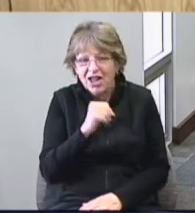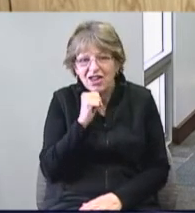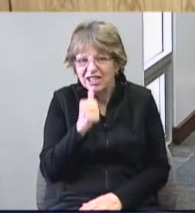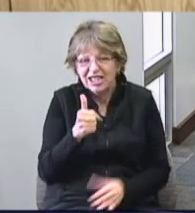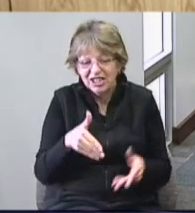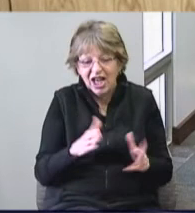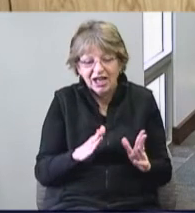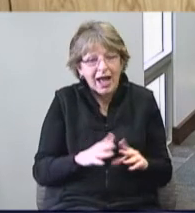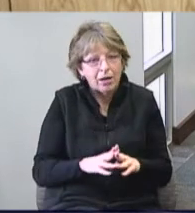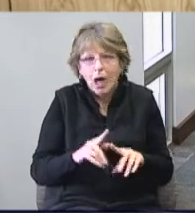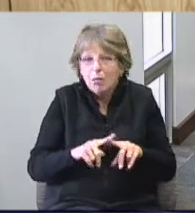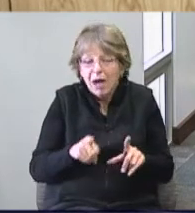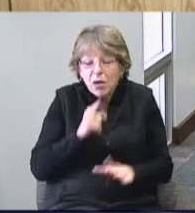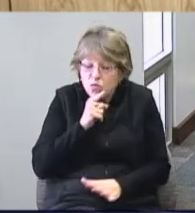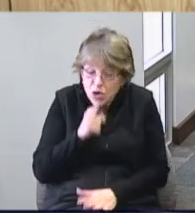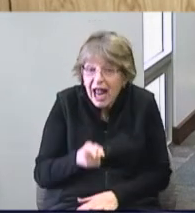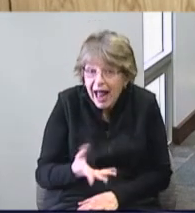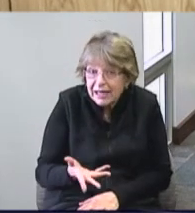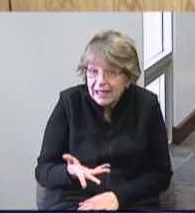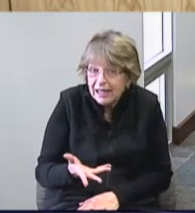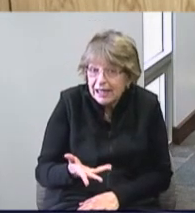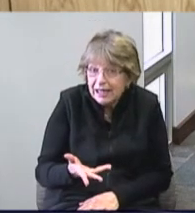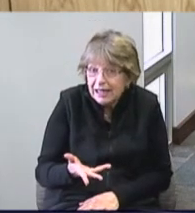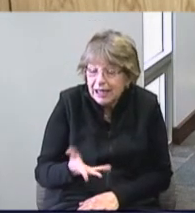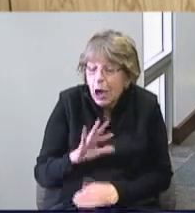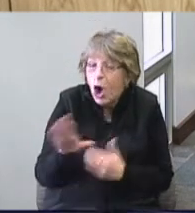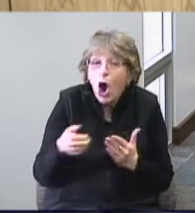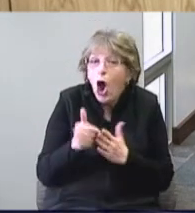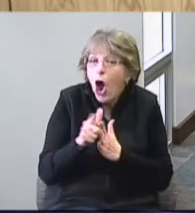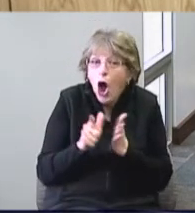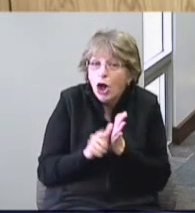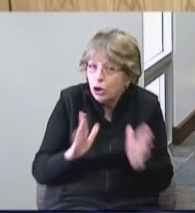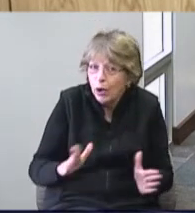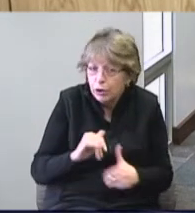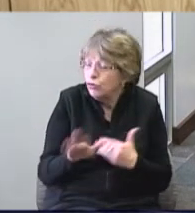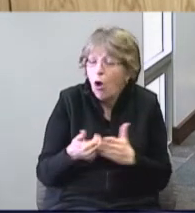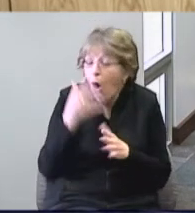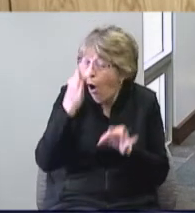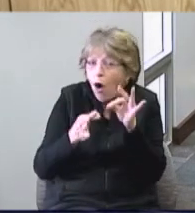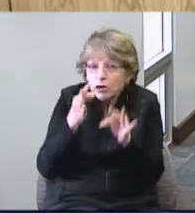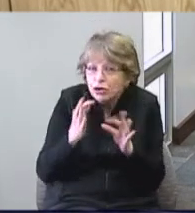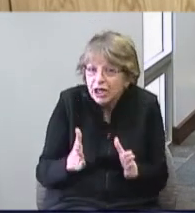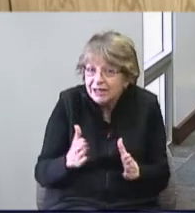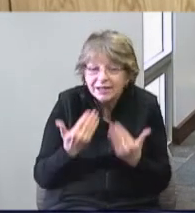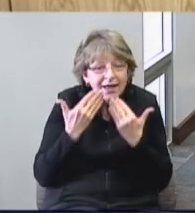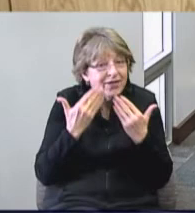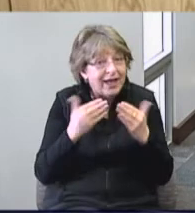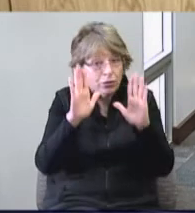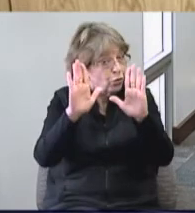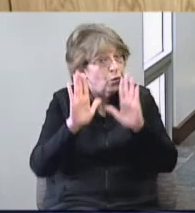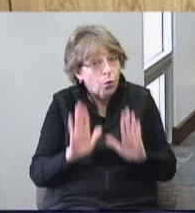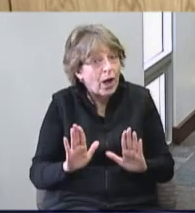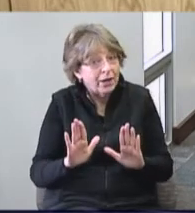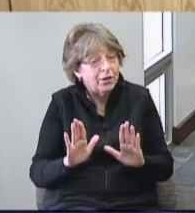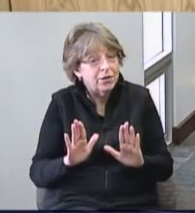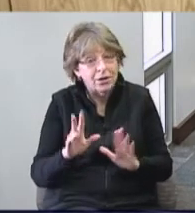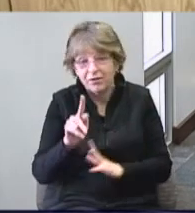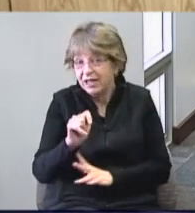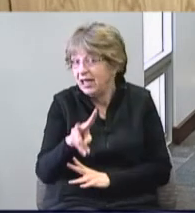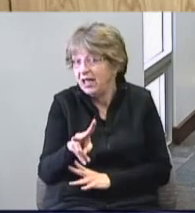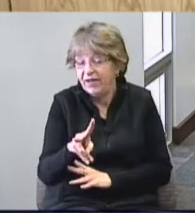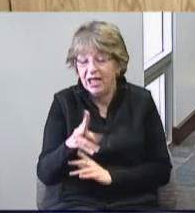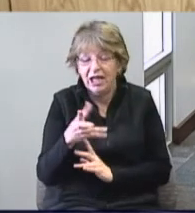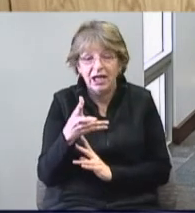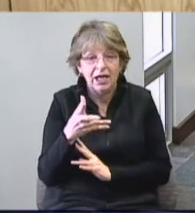think the reality is that every attorney, every judge, and thanks to the wonders of television